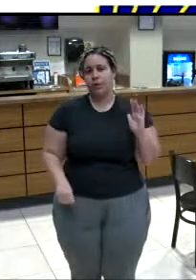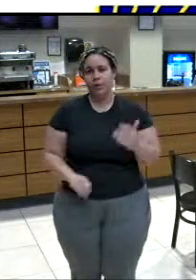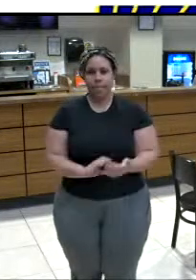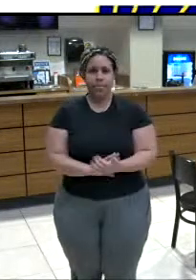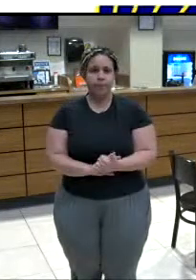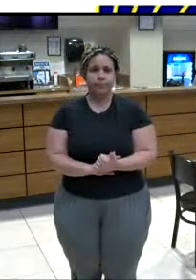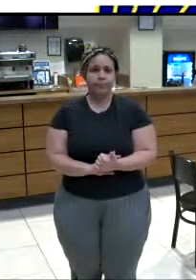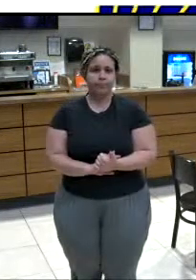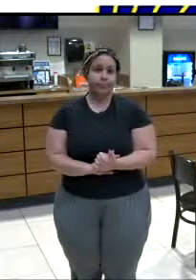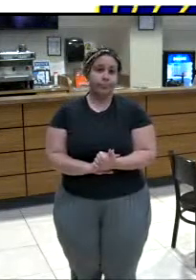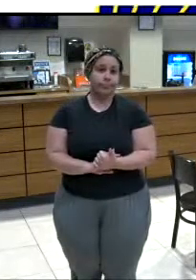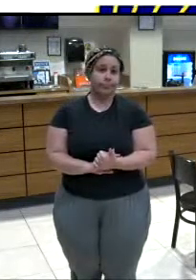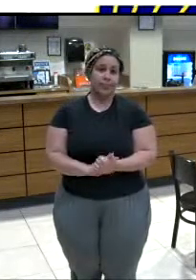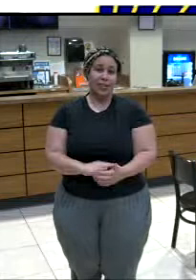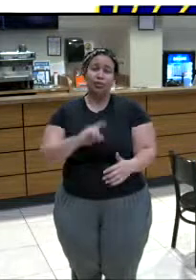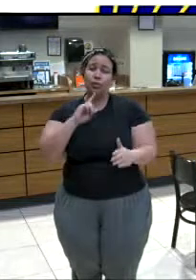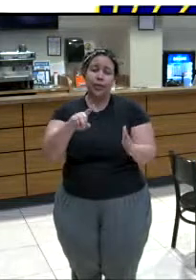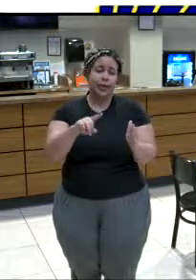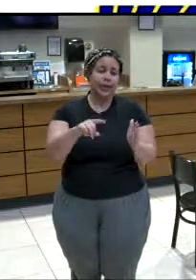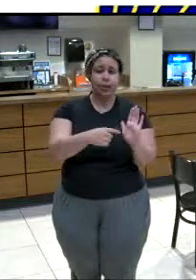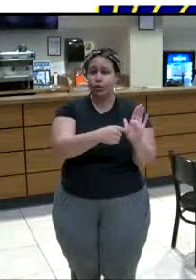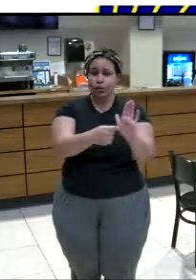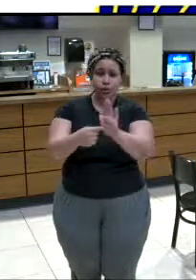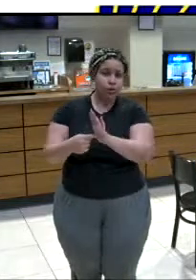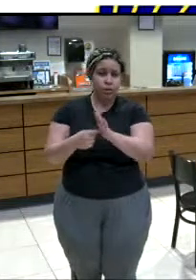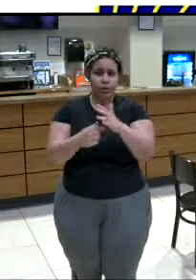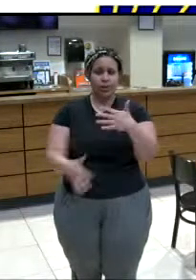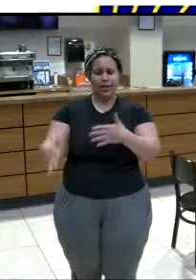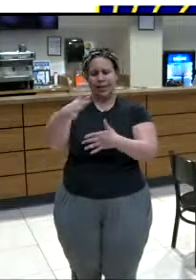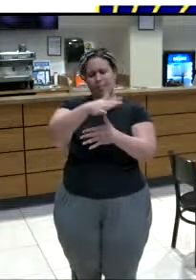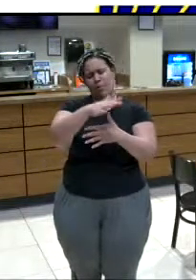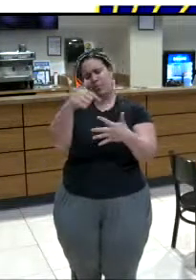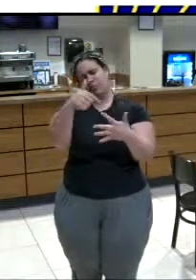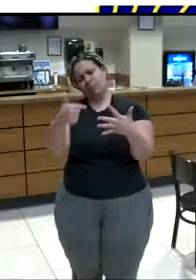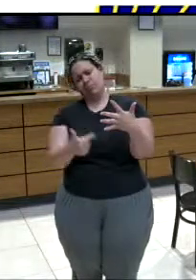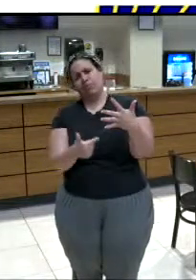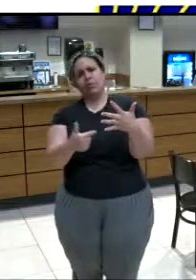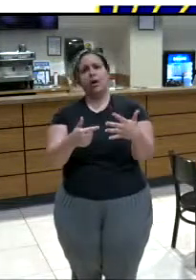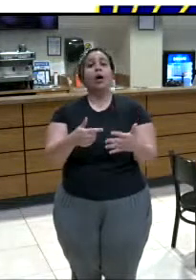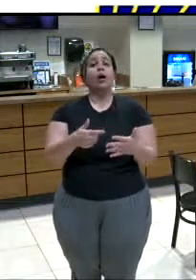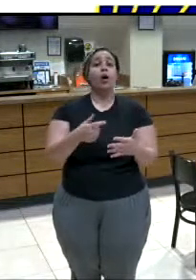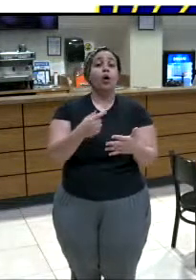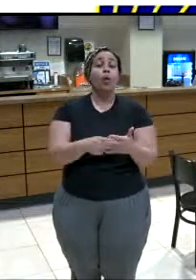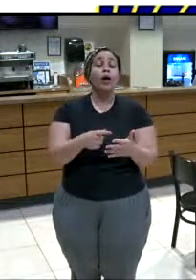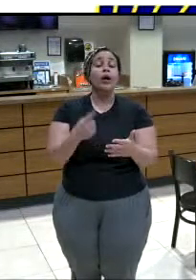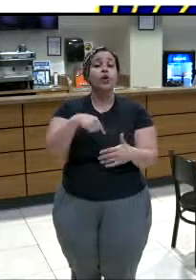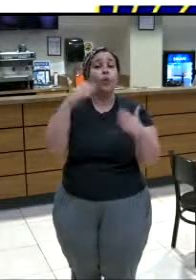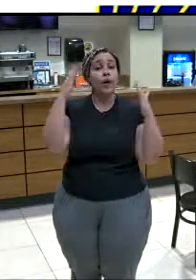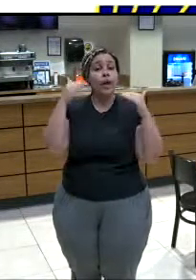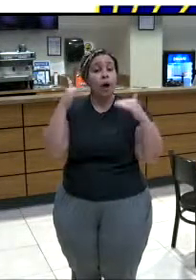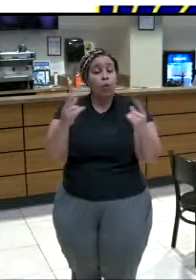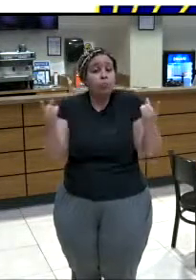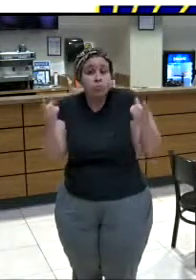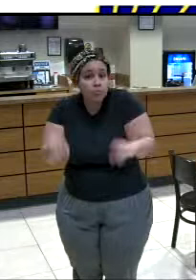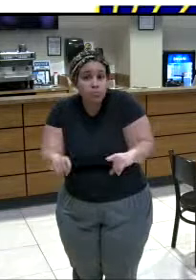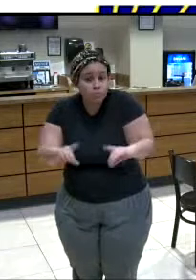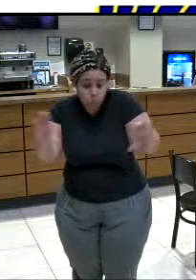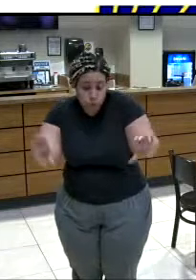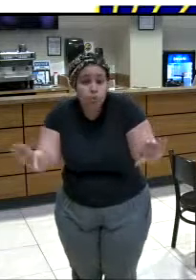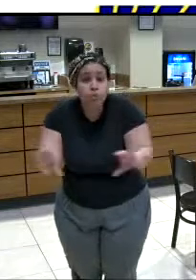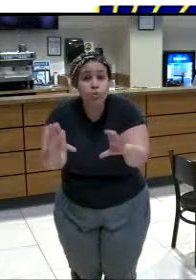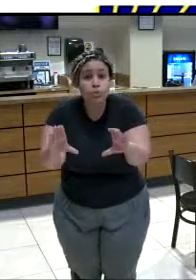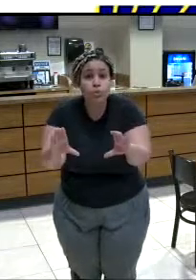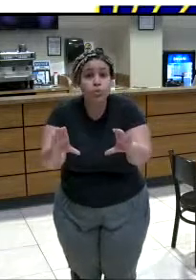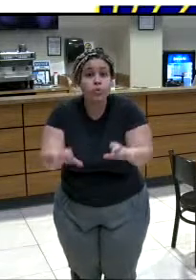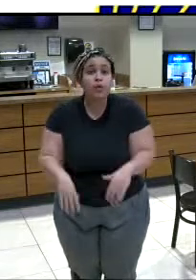So it's really articulating under that priority, what do we hope to do, to have happen? What is the work